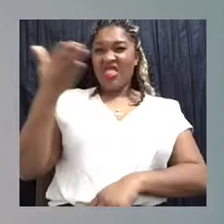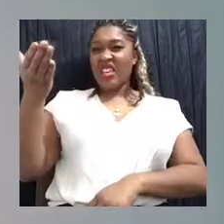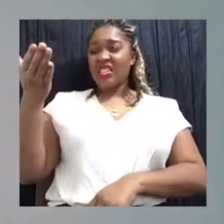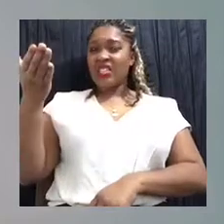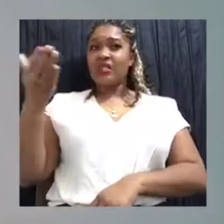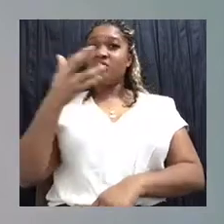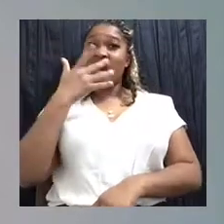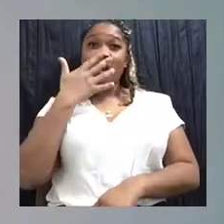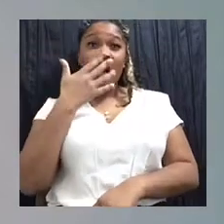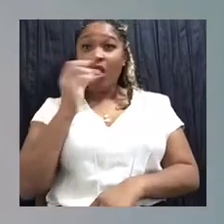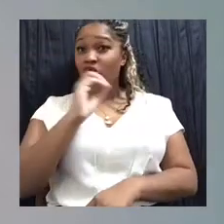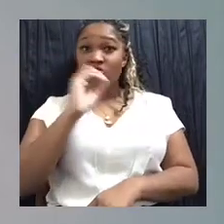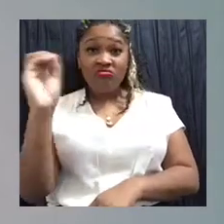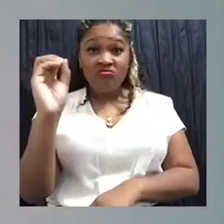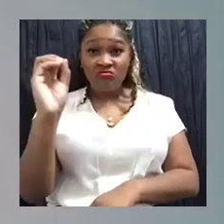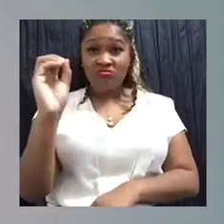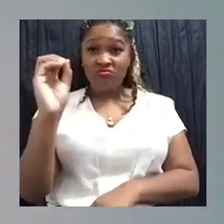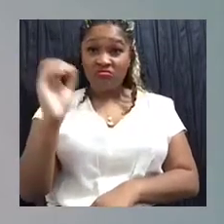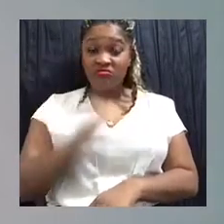colorless.